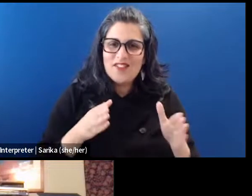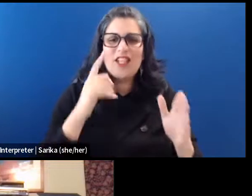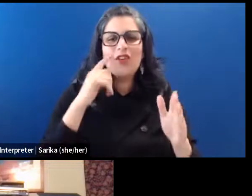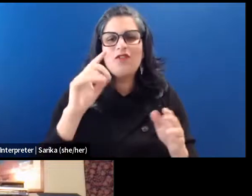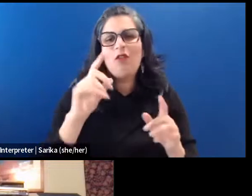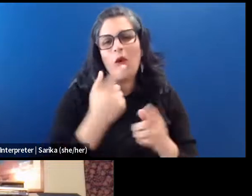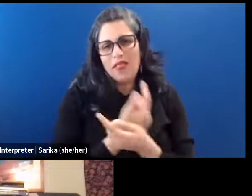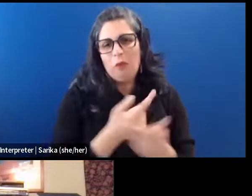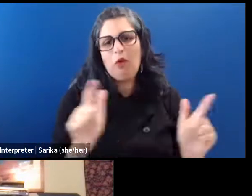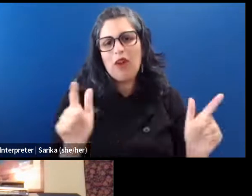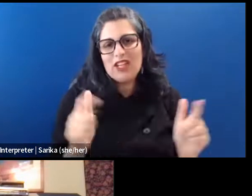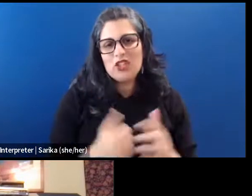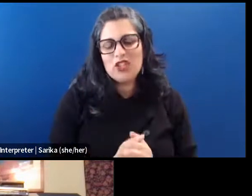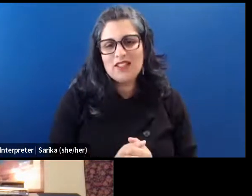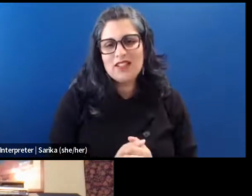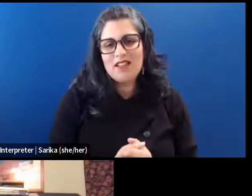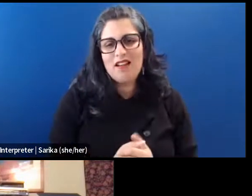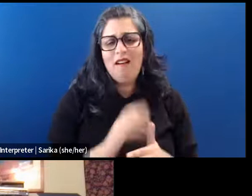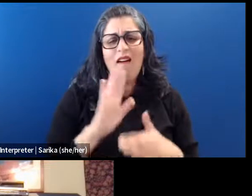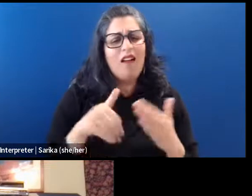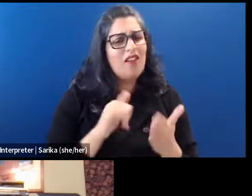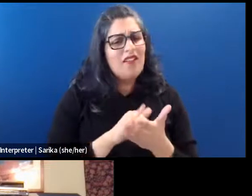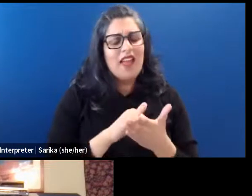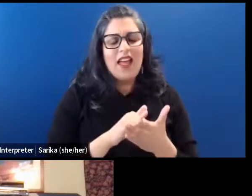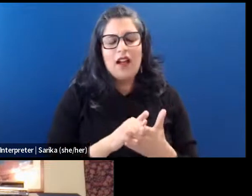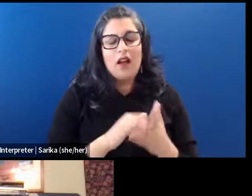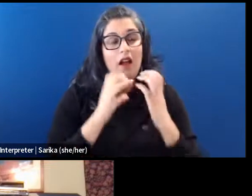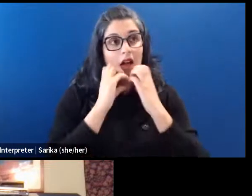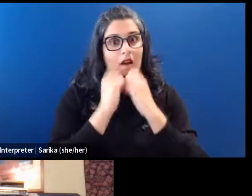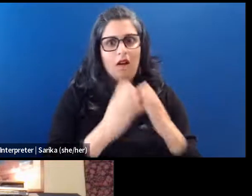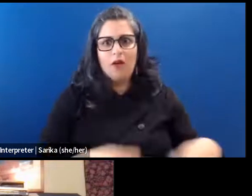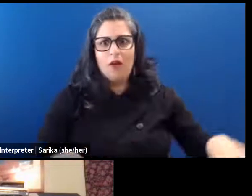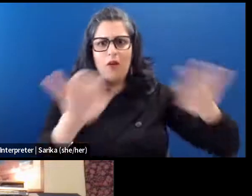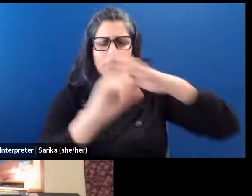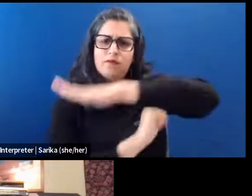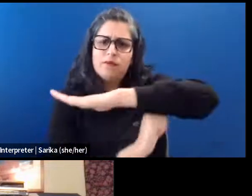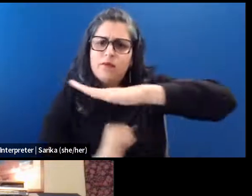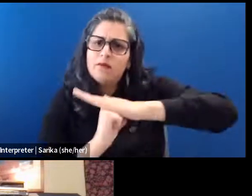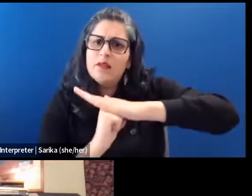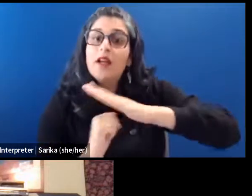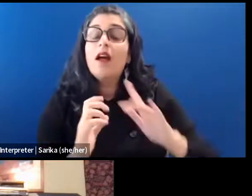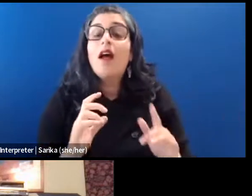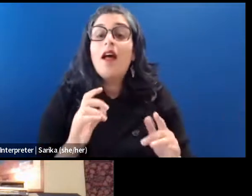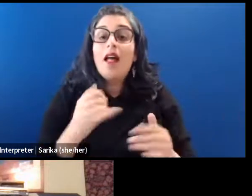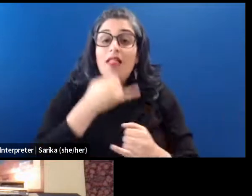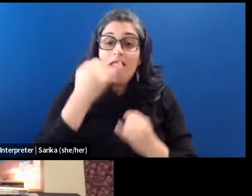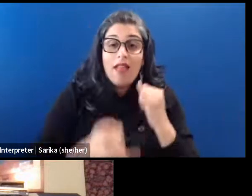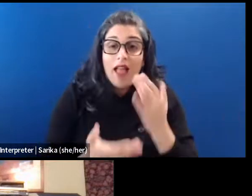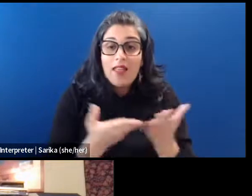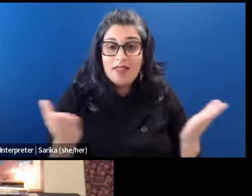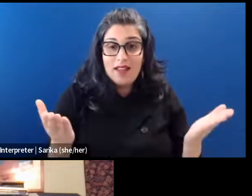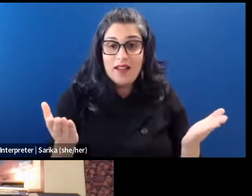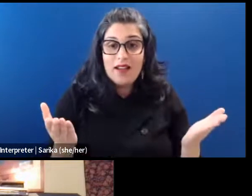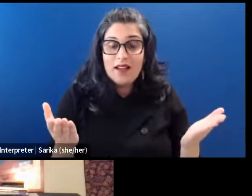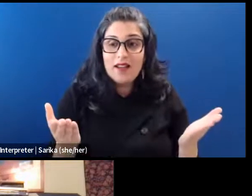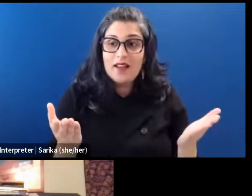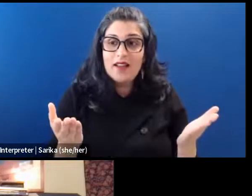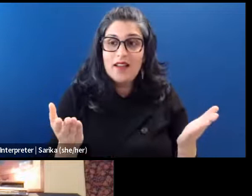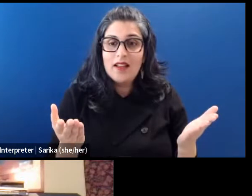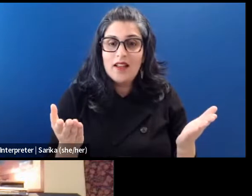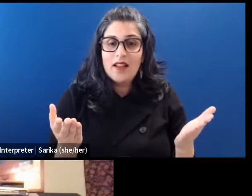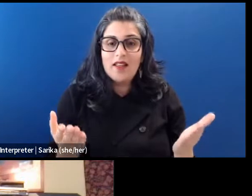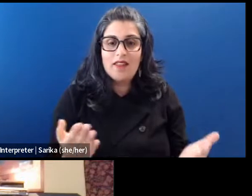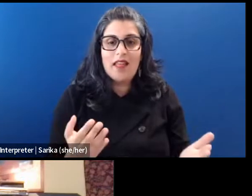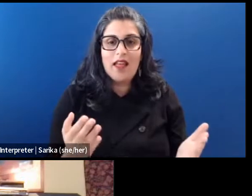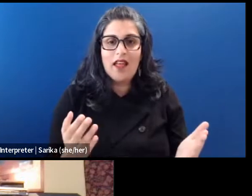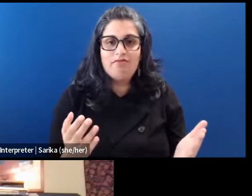is so paramount. And then the last thing that has come to the forefront,